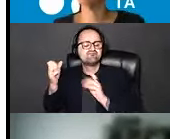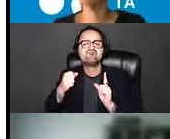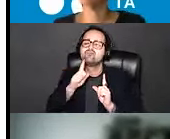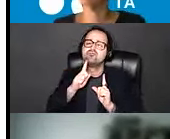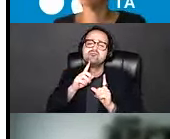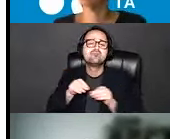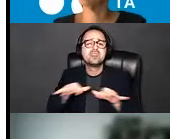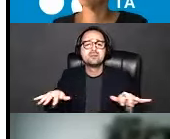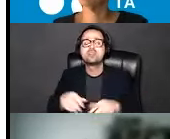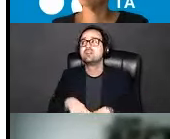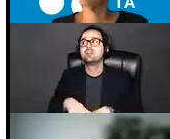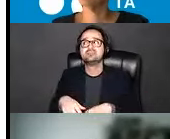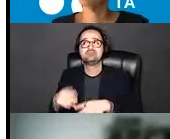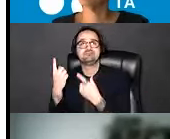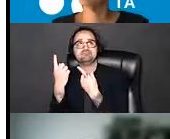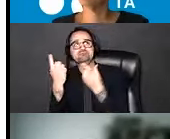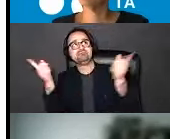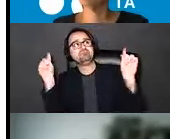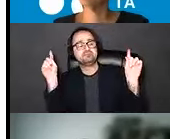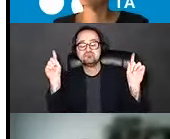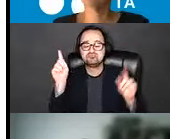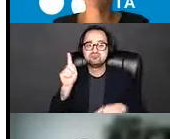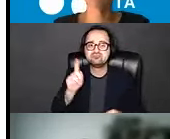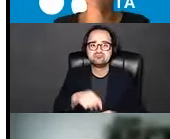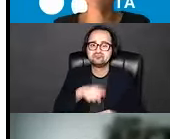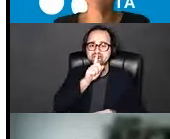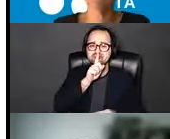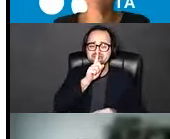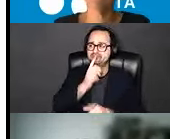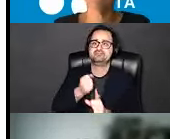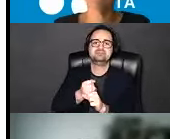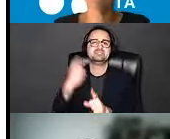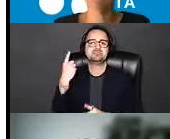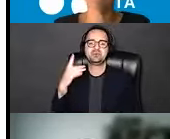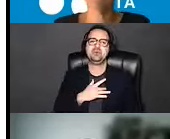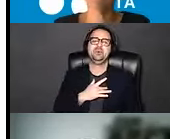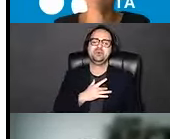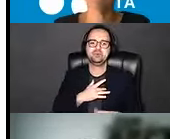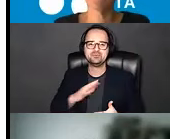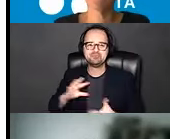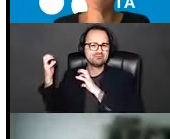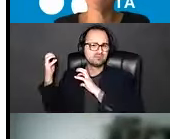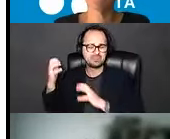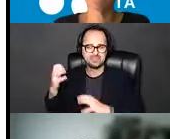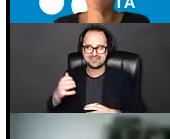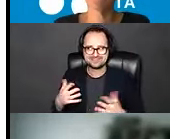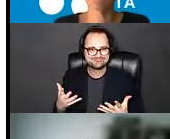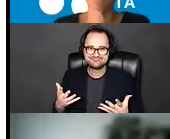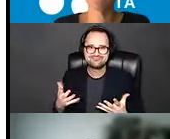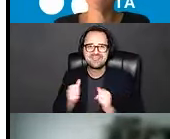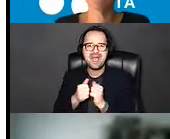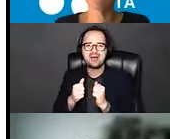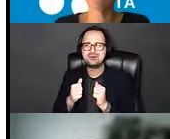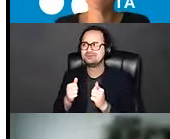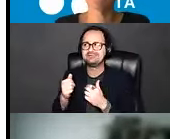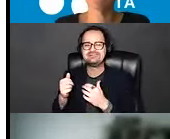haven't, had something that really shook their foundation, then